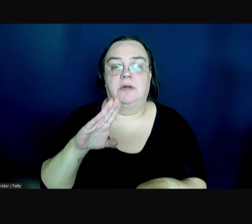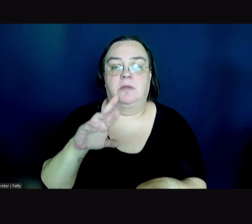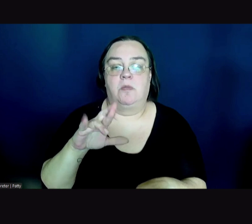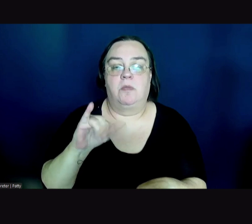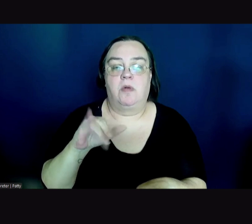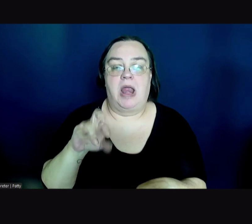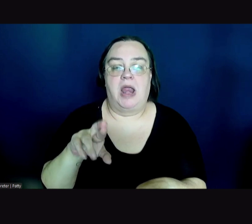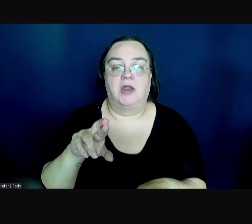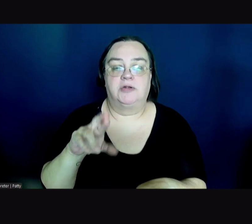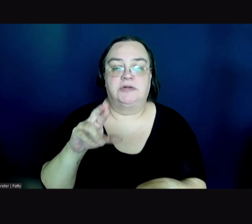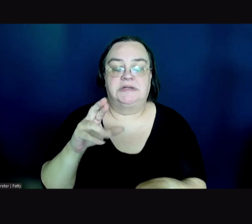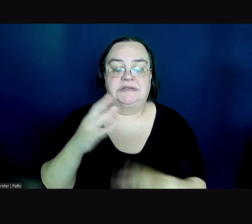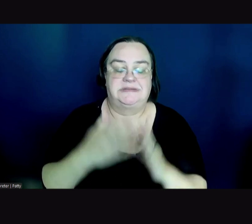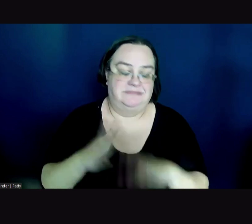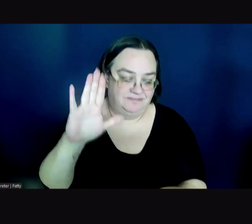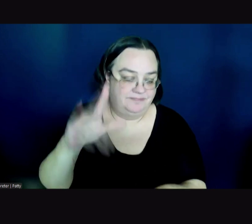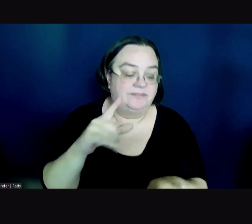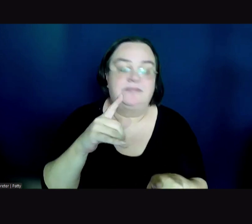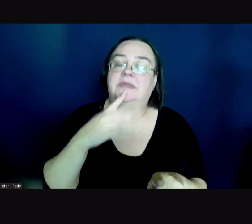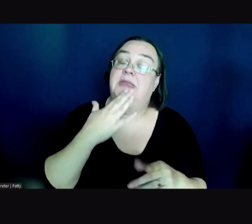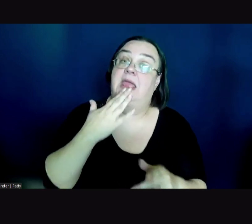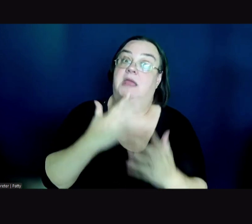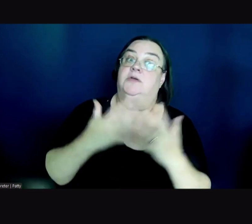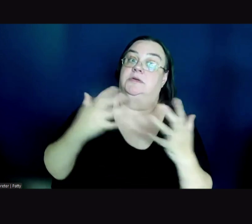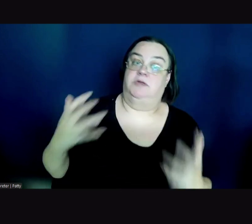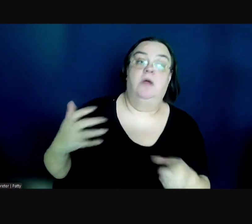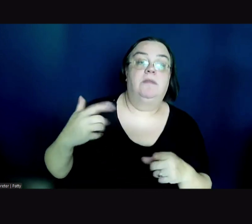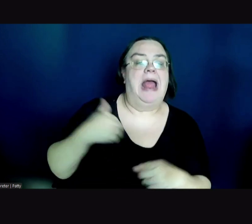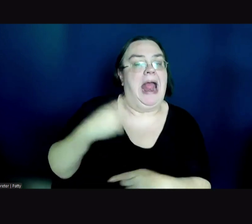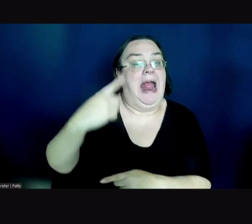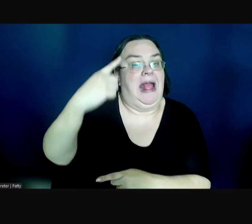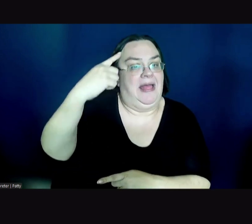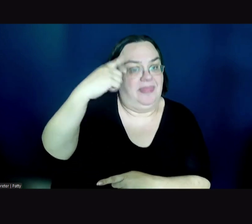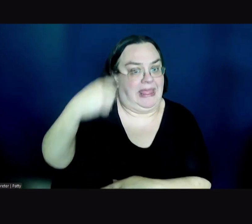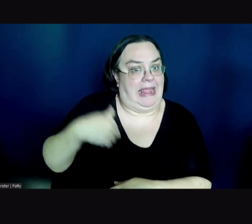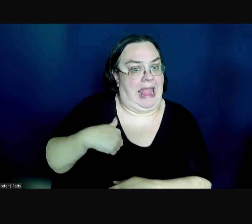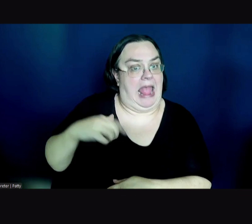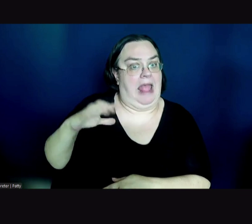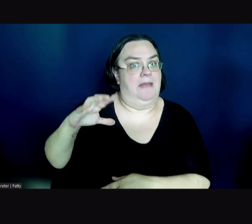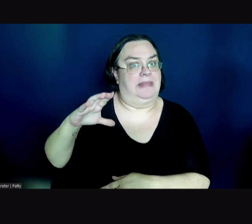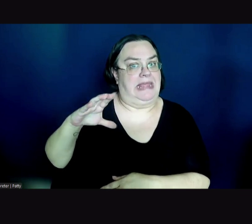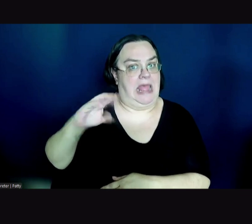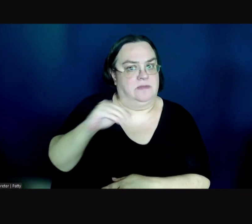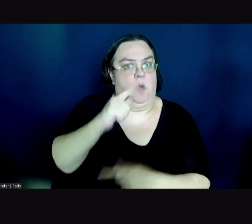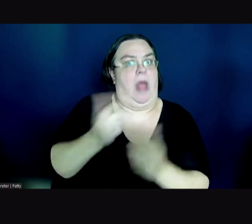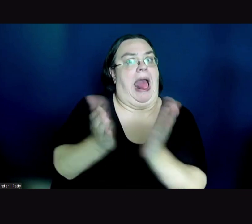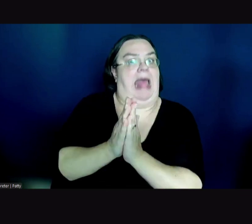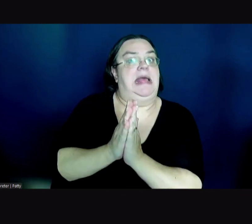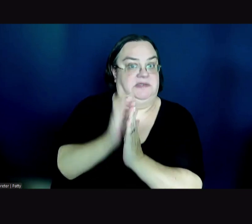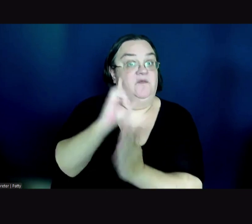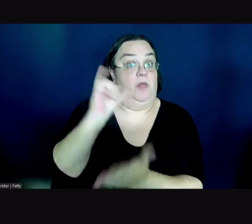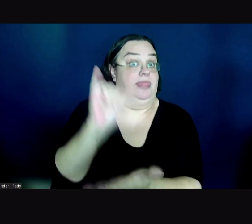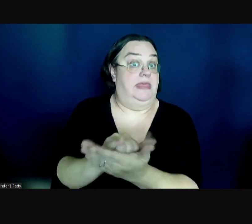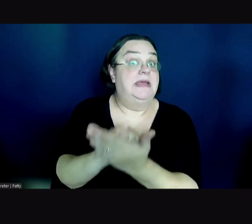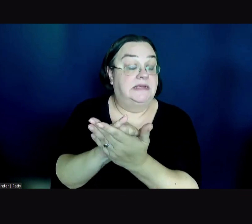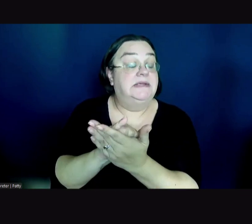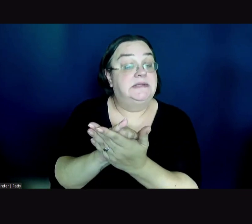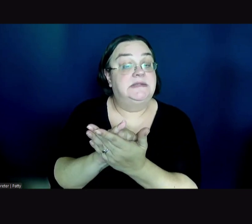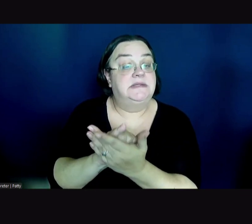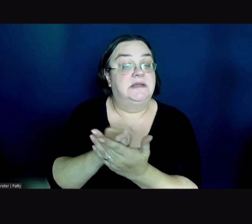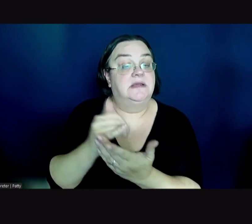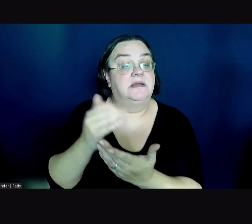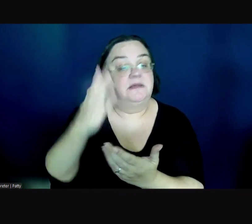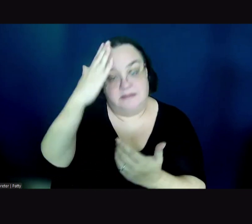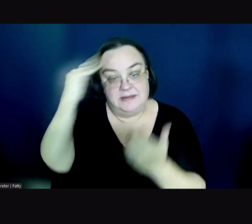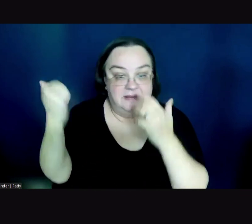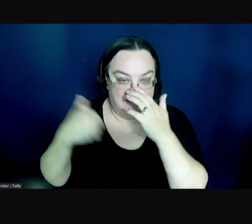Thank you so much. I think I was the council member who requested this because I feel like it's going to be